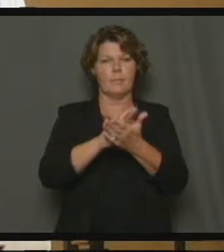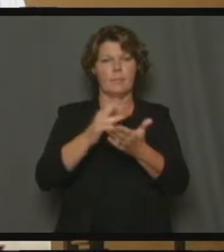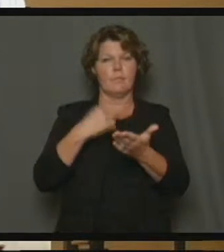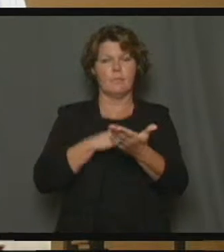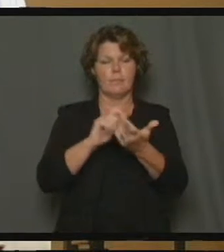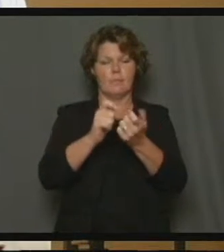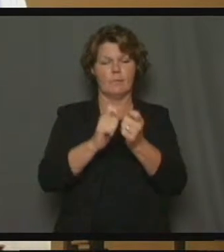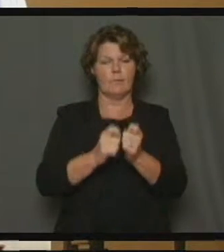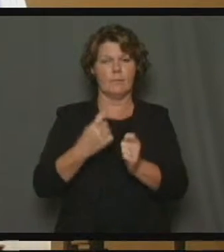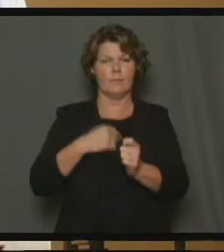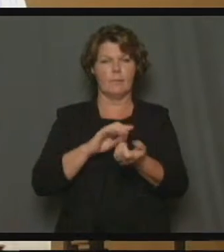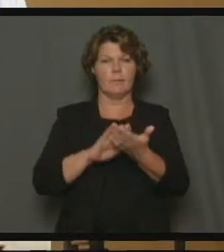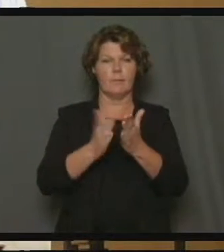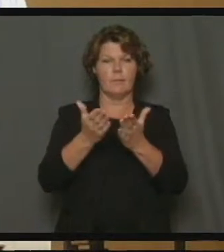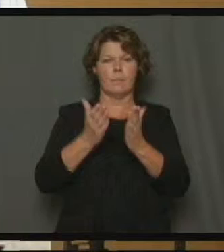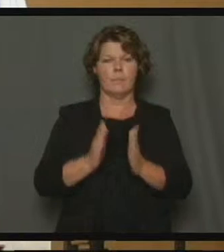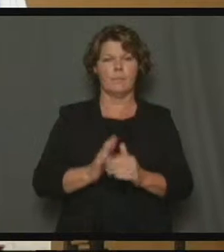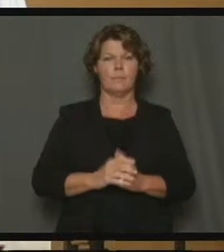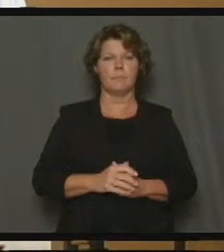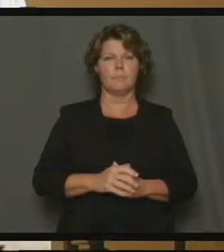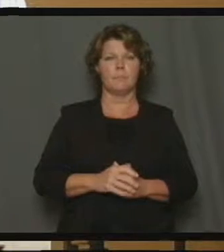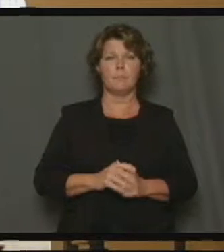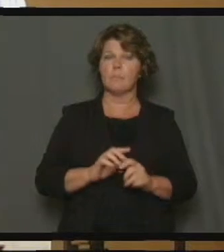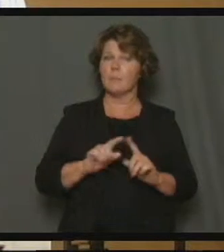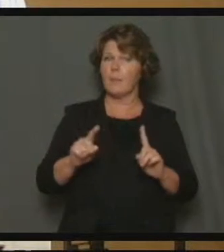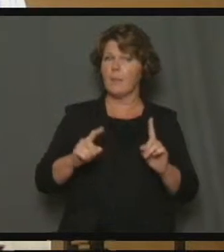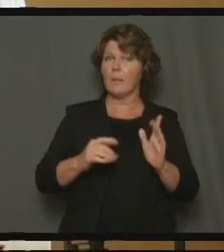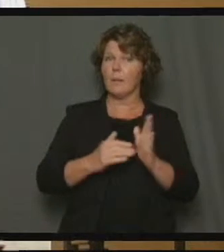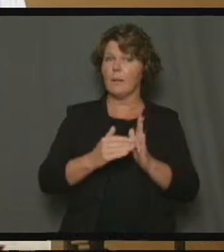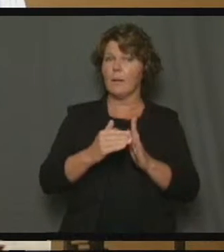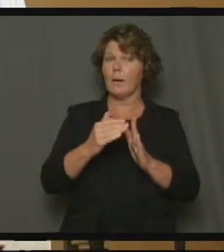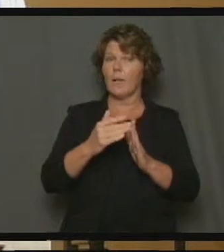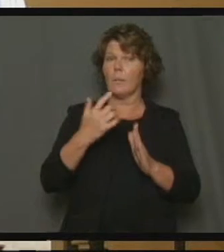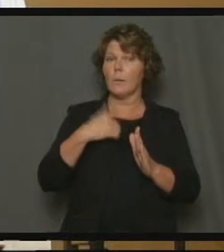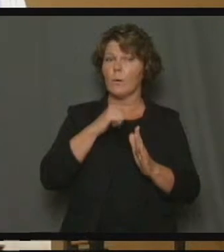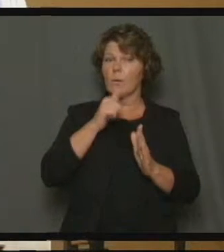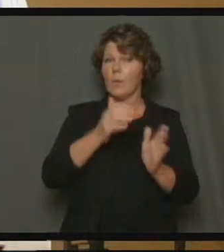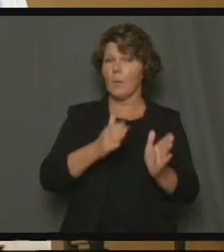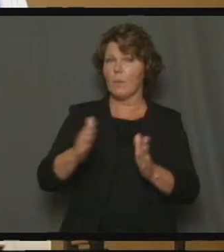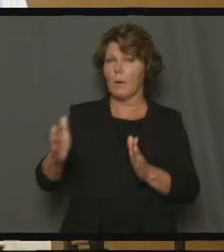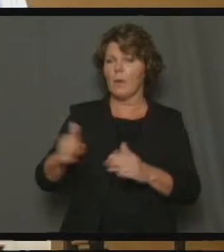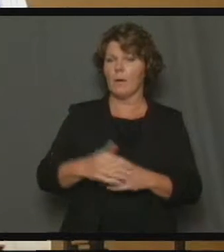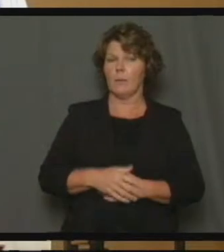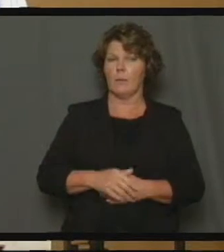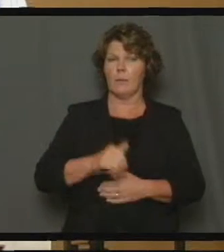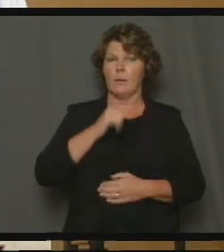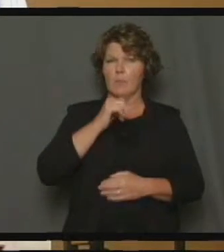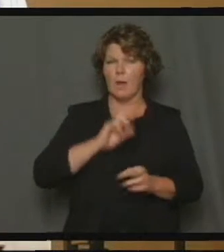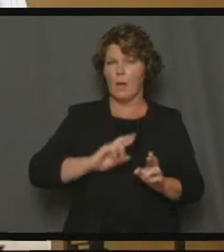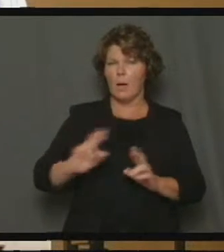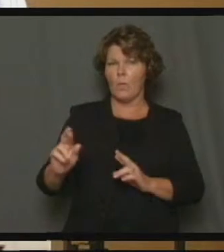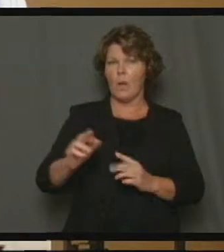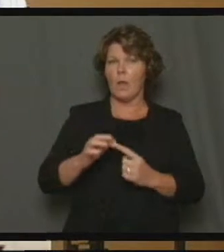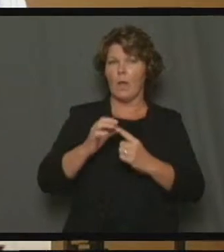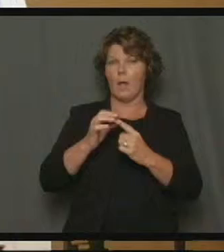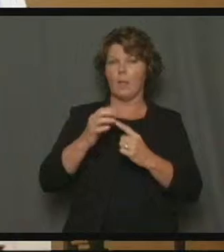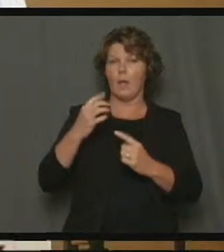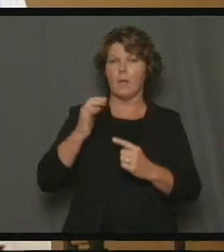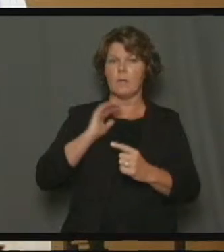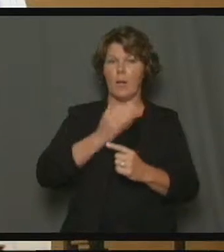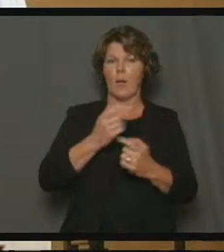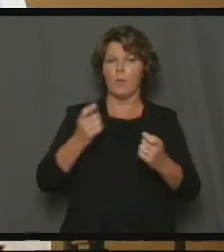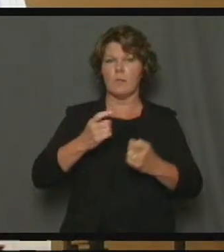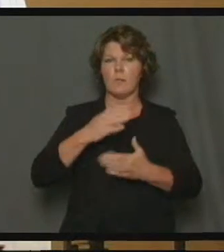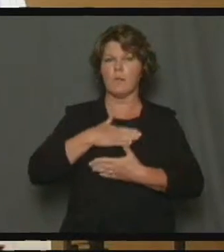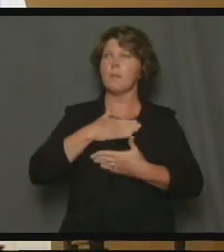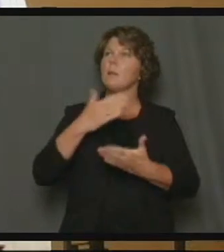service. The problem is that we are often not prepared. We're not ready unless we confess our sin